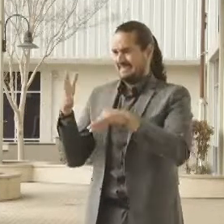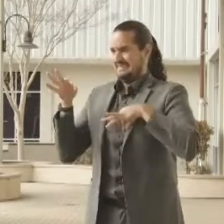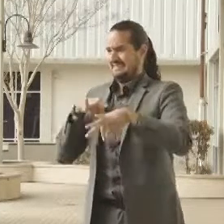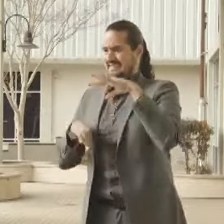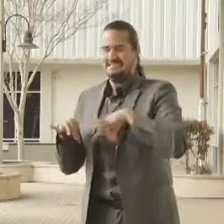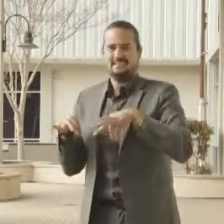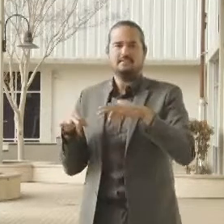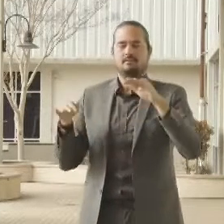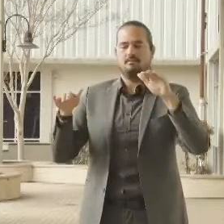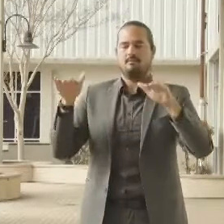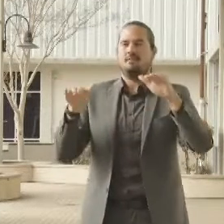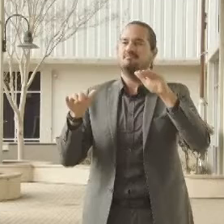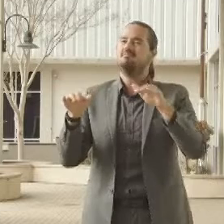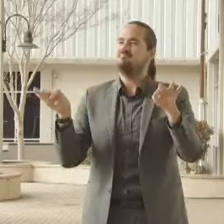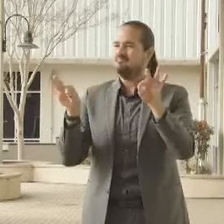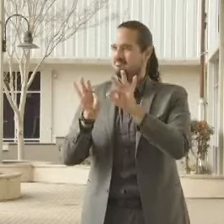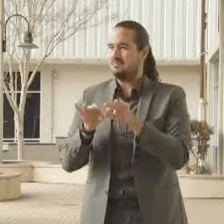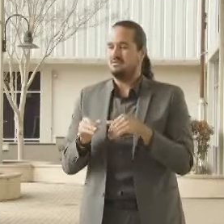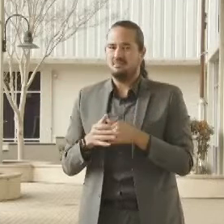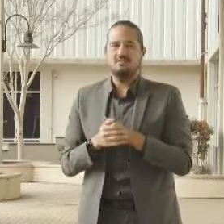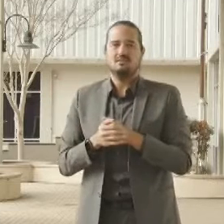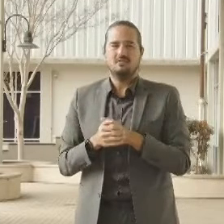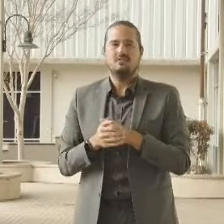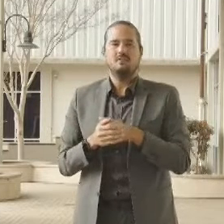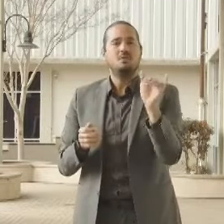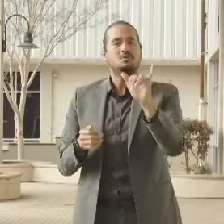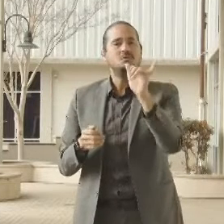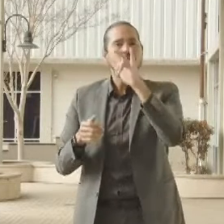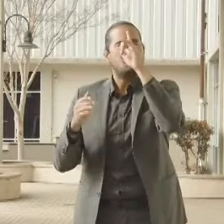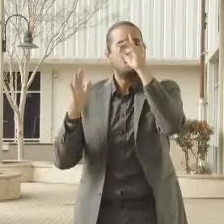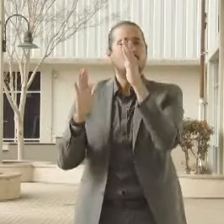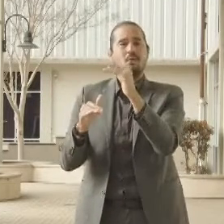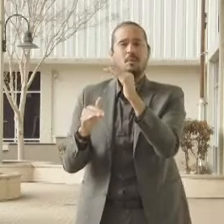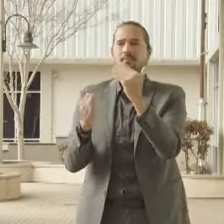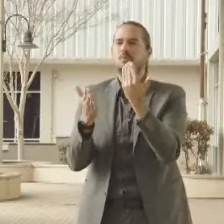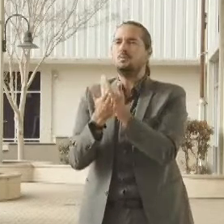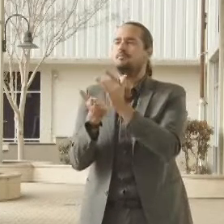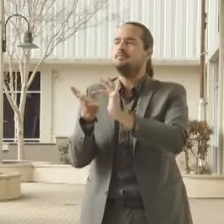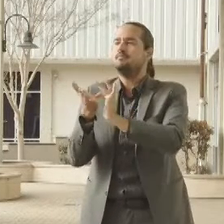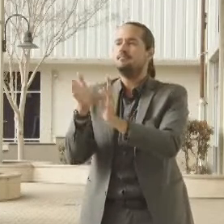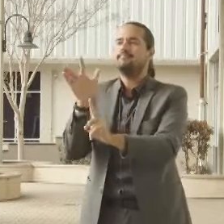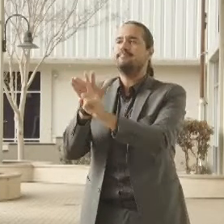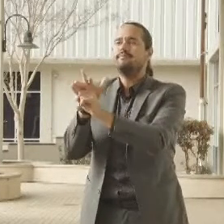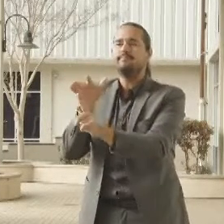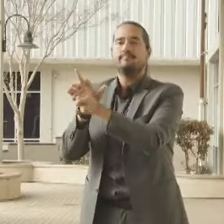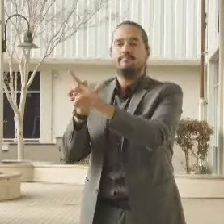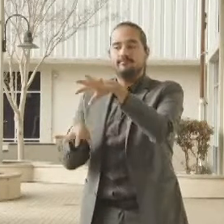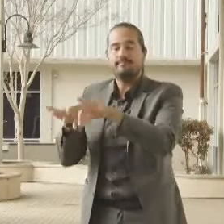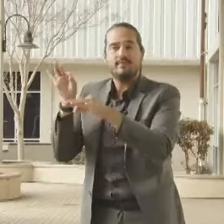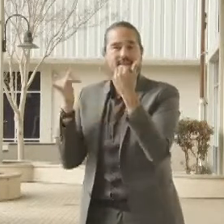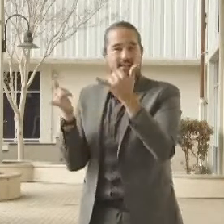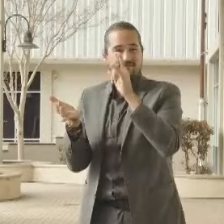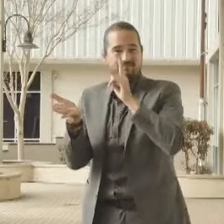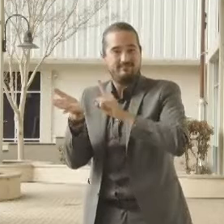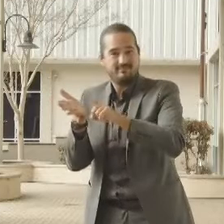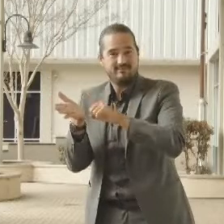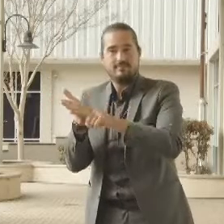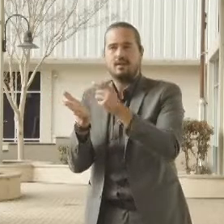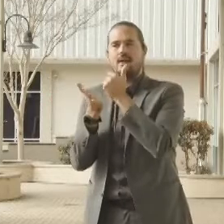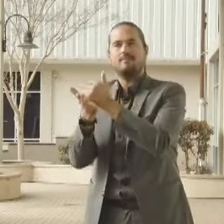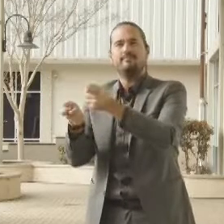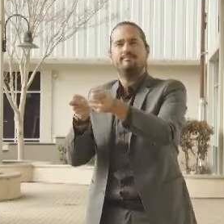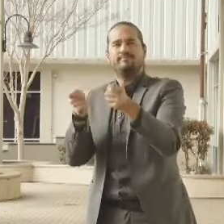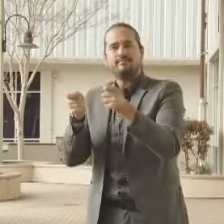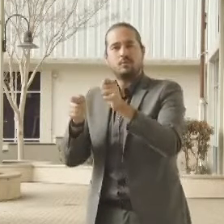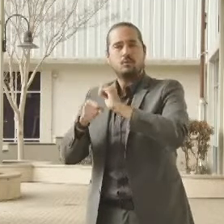I think, from new drugs coming on the horizon, so that if someone is sick with COVID, they can